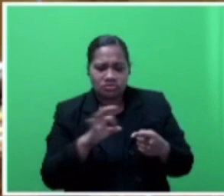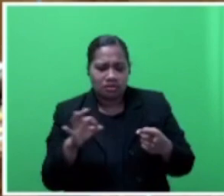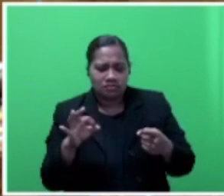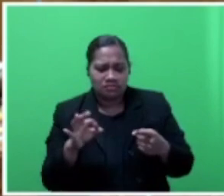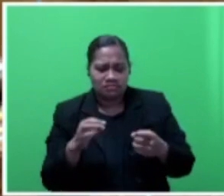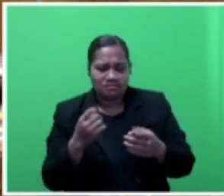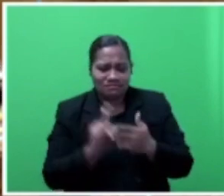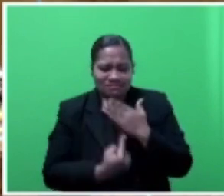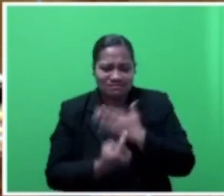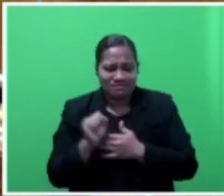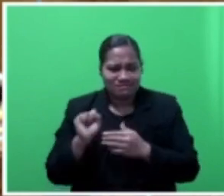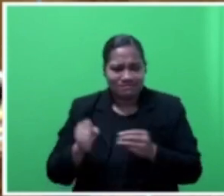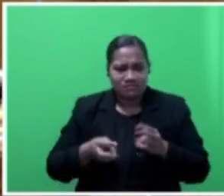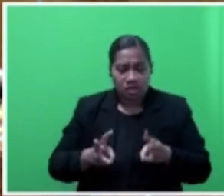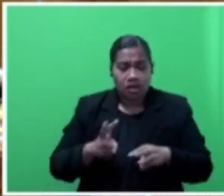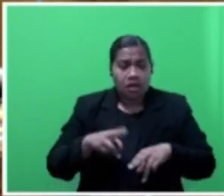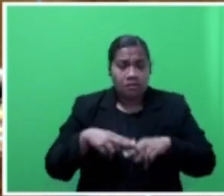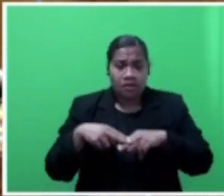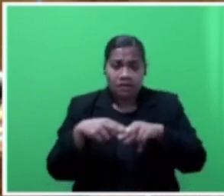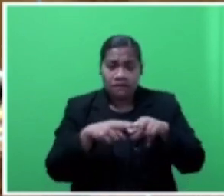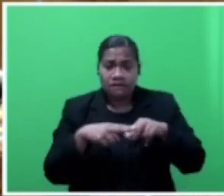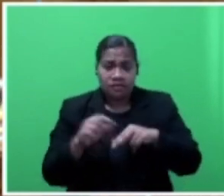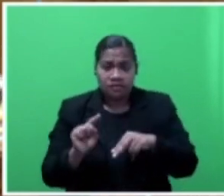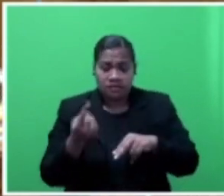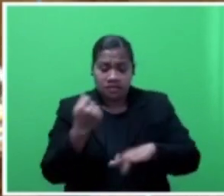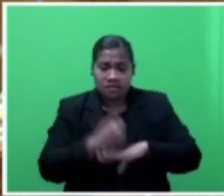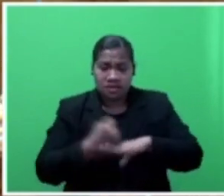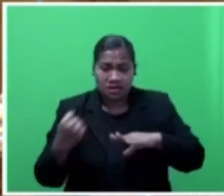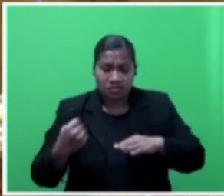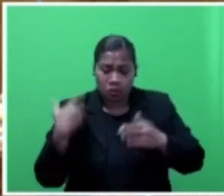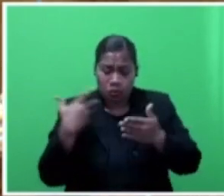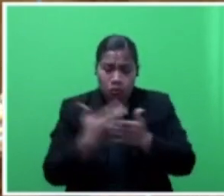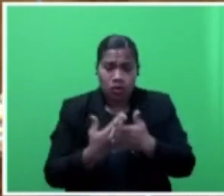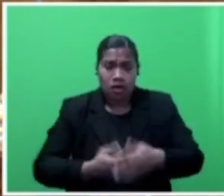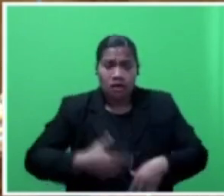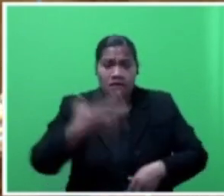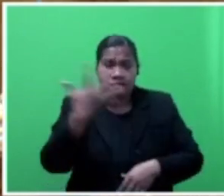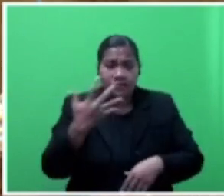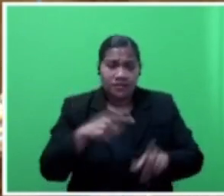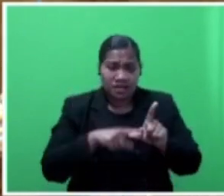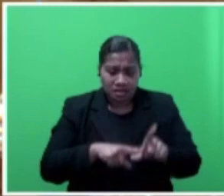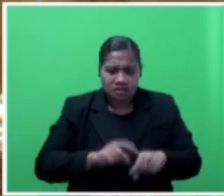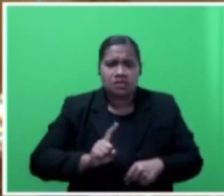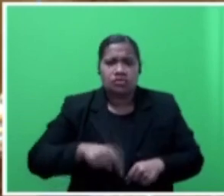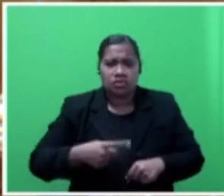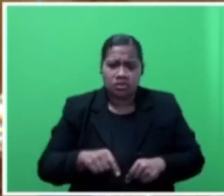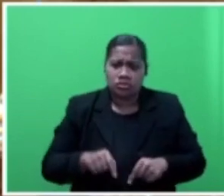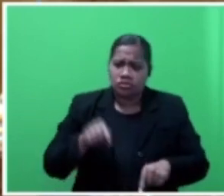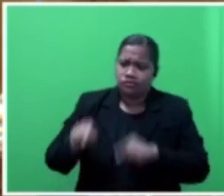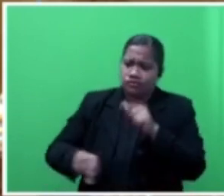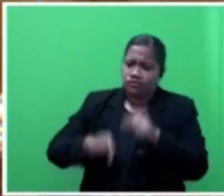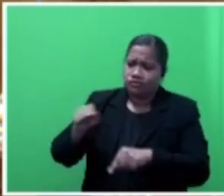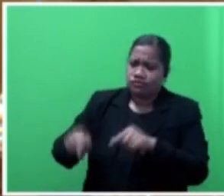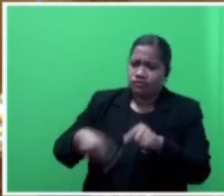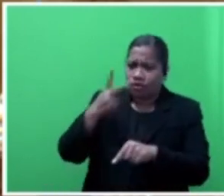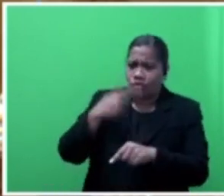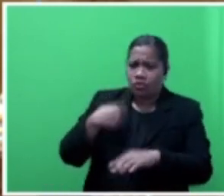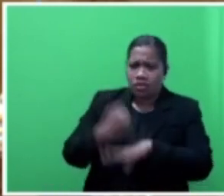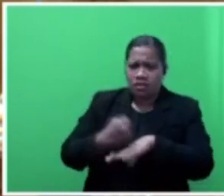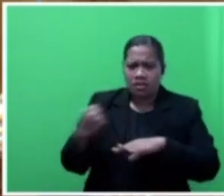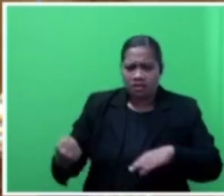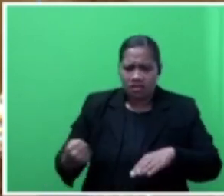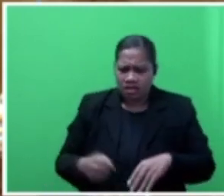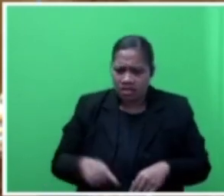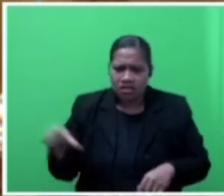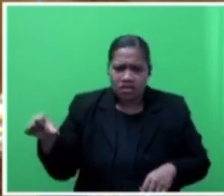The Fiji First government has been in power for more than 15 years and continue with the blame game like little kids rather than taking the